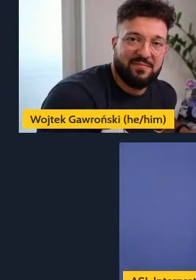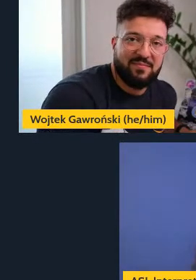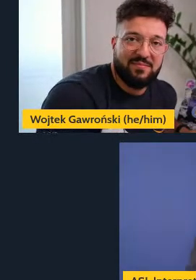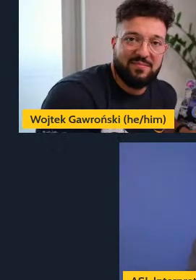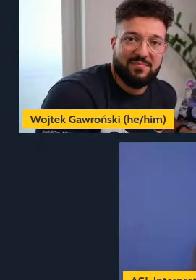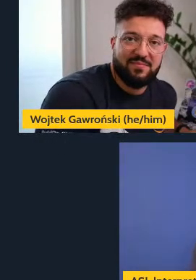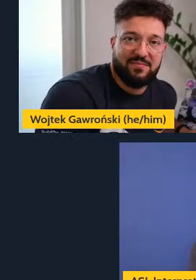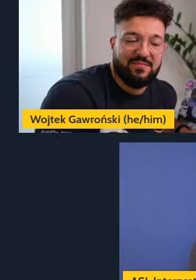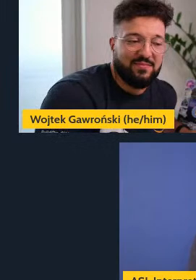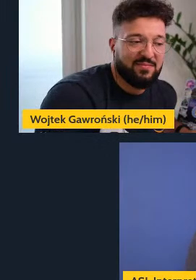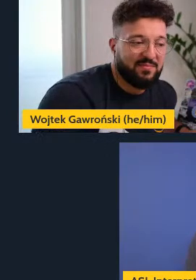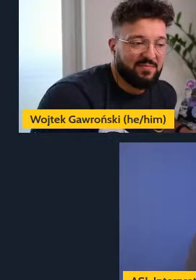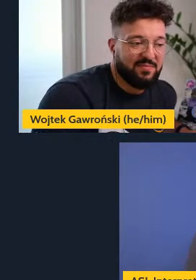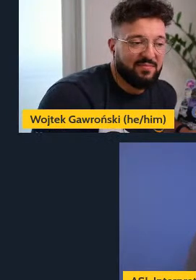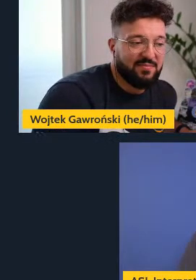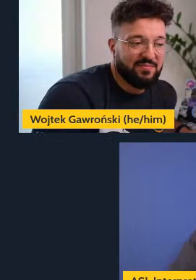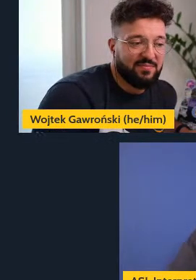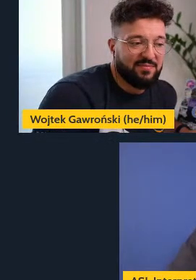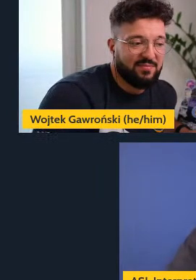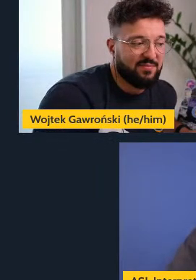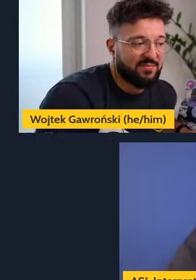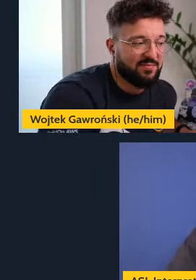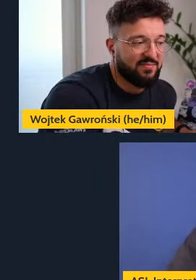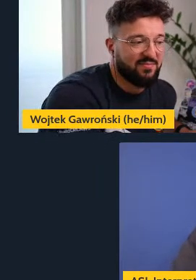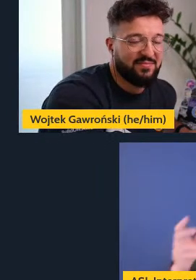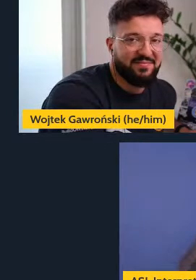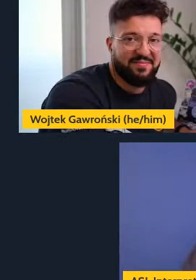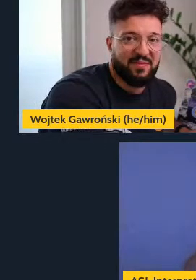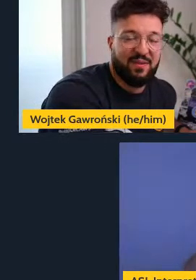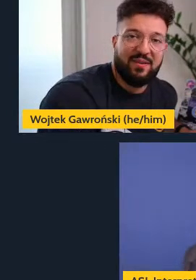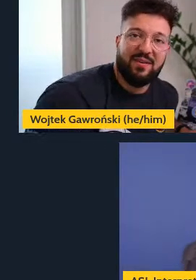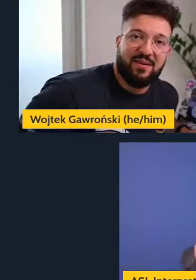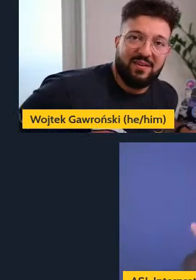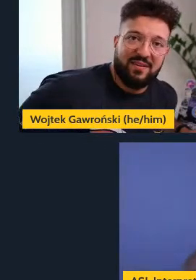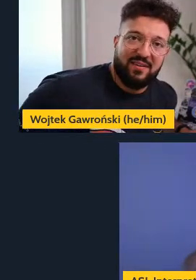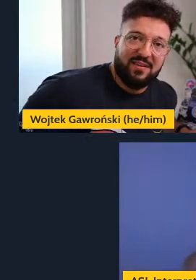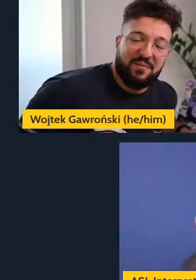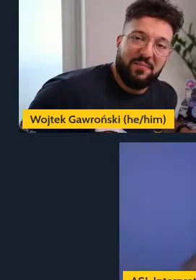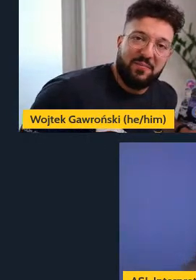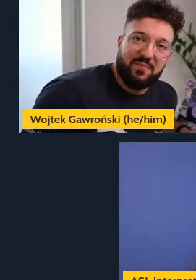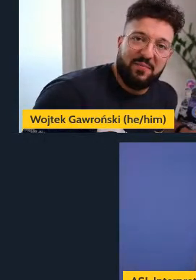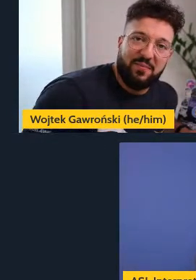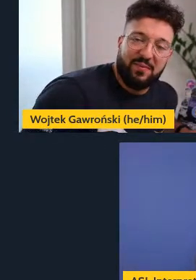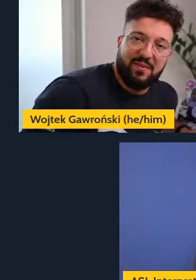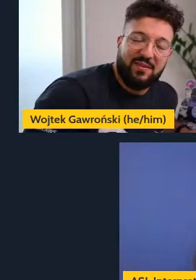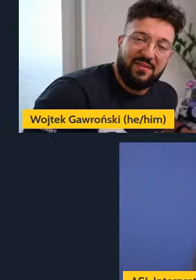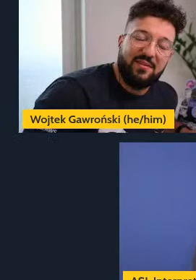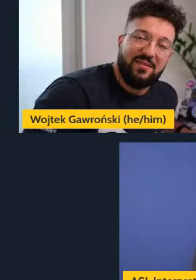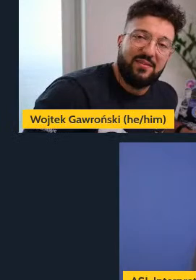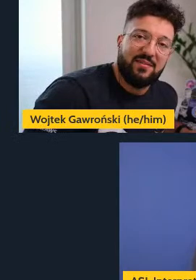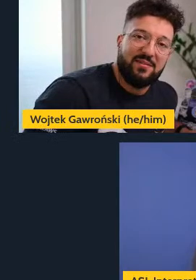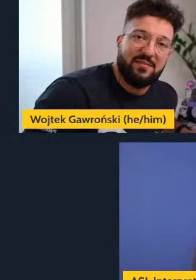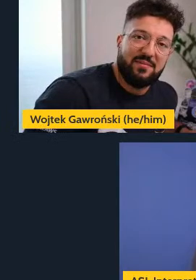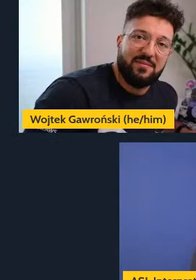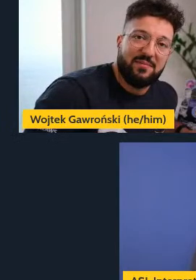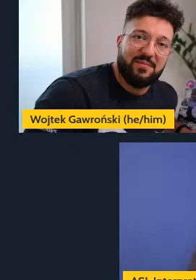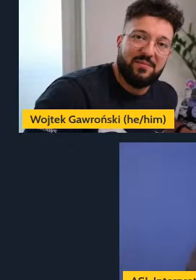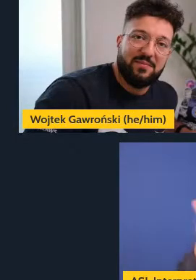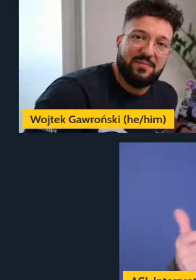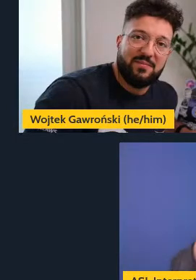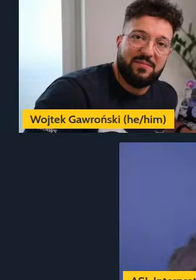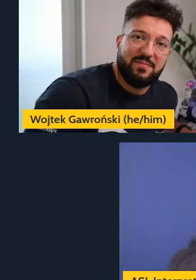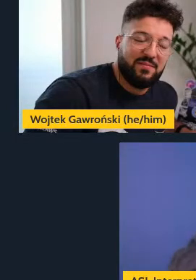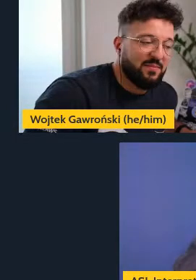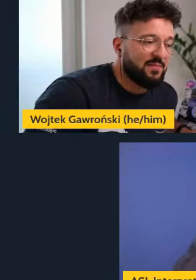Okay. See you later, I think. Oh yeah, we're just for the next. We're in time for the next